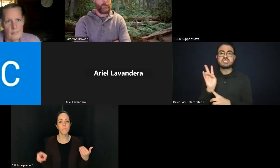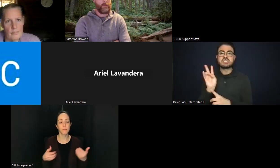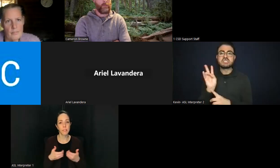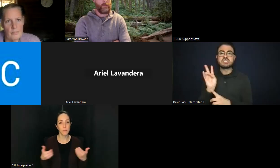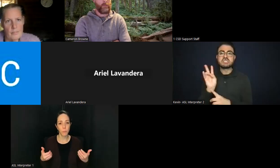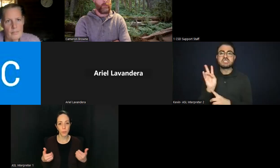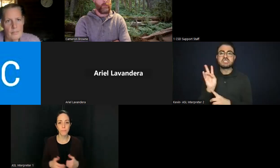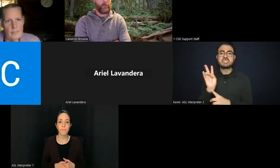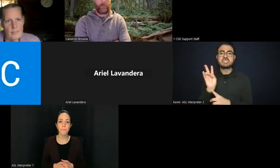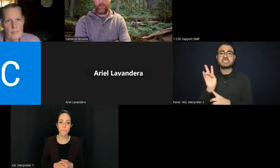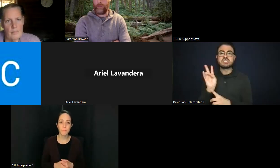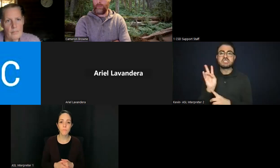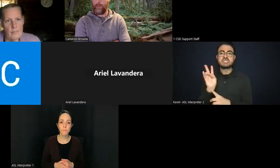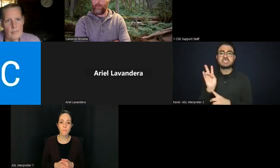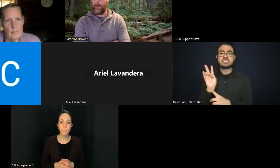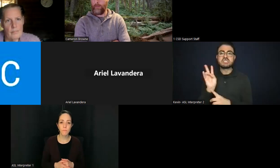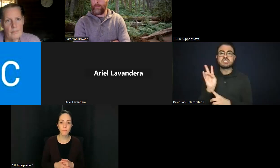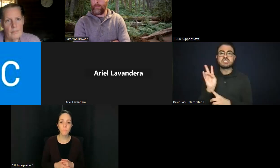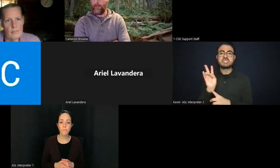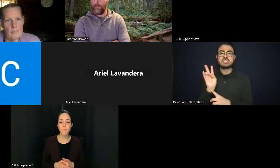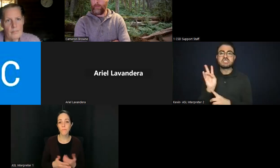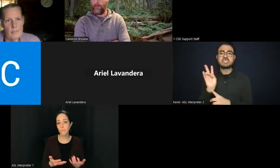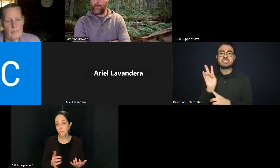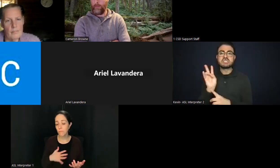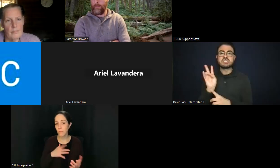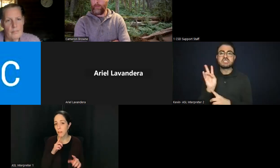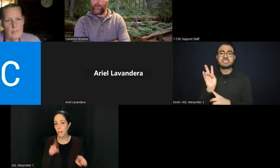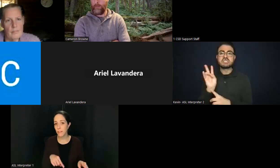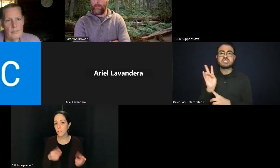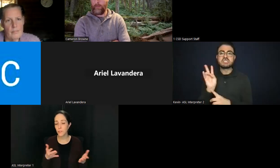independent. So that's as best I can answer it at this point.